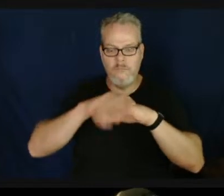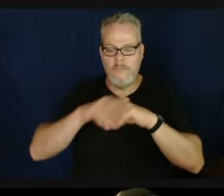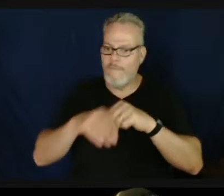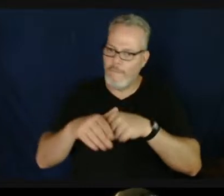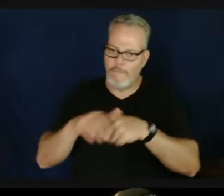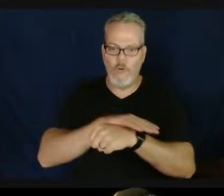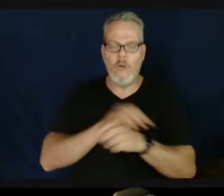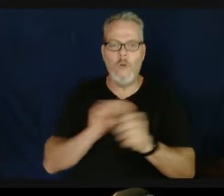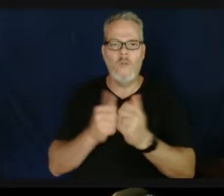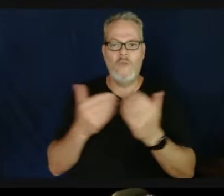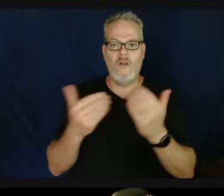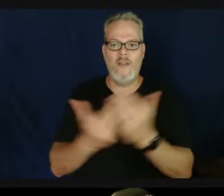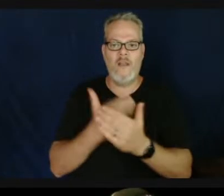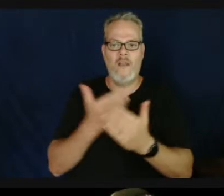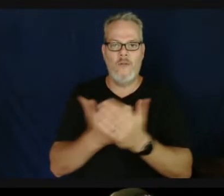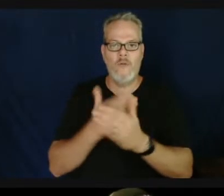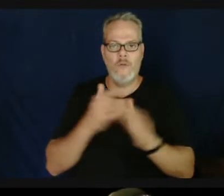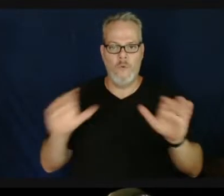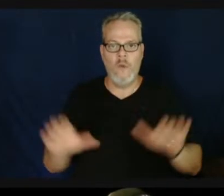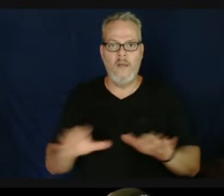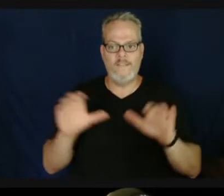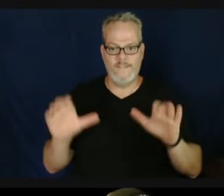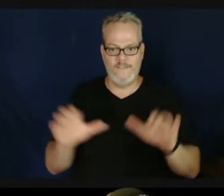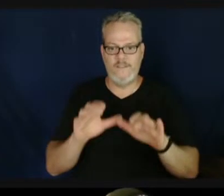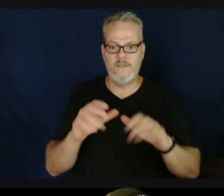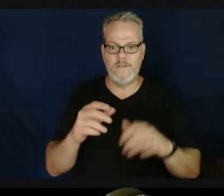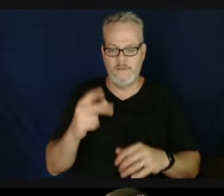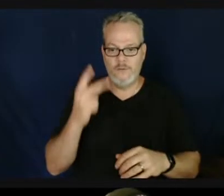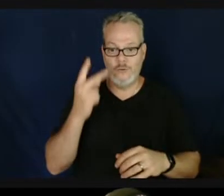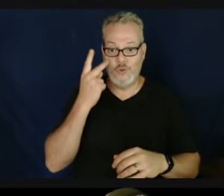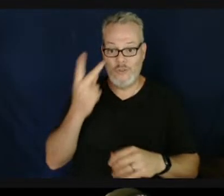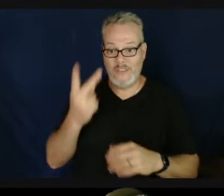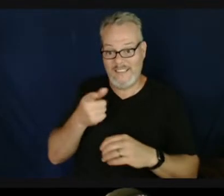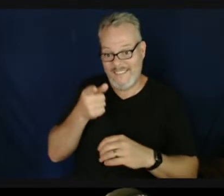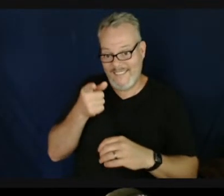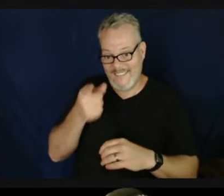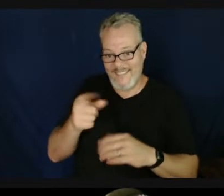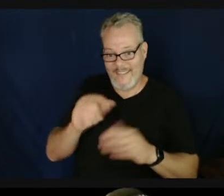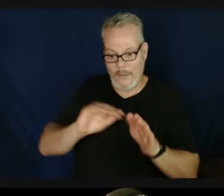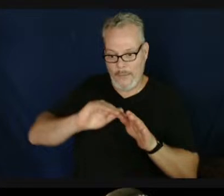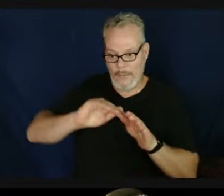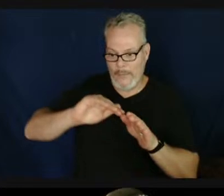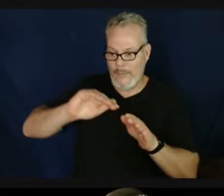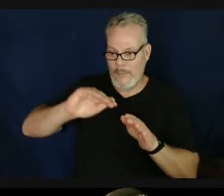new activity. And so you can see how it really drapes up